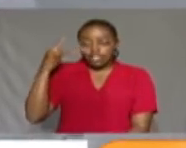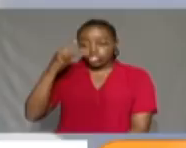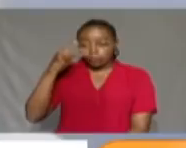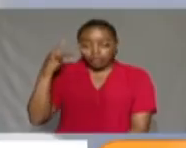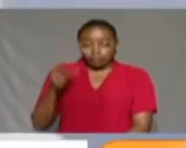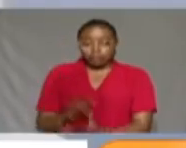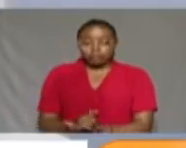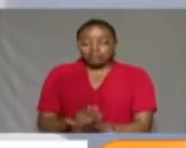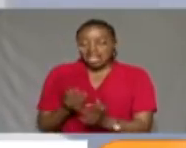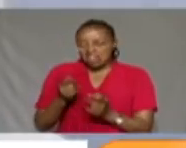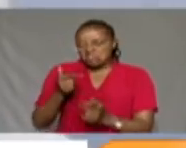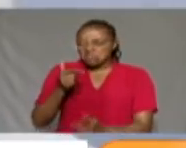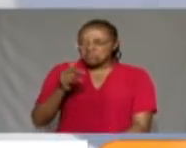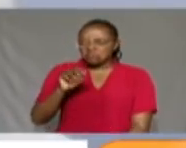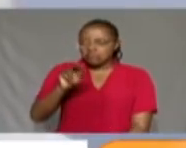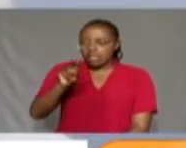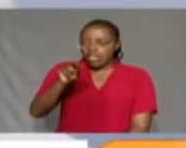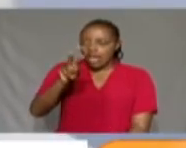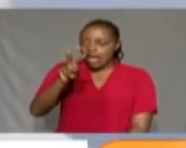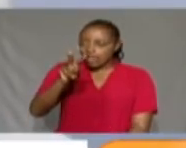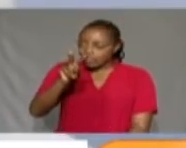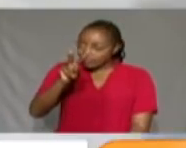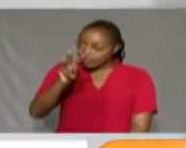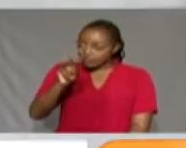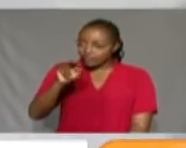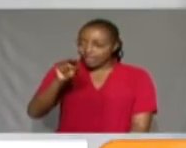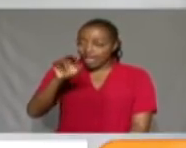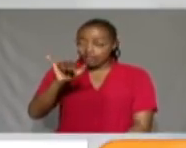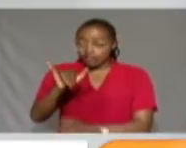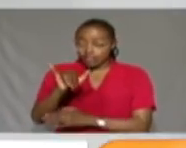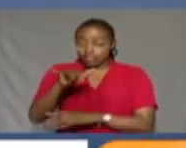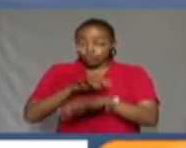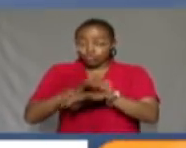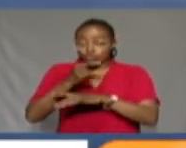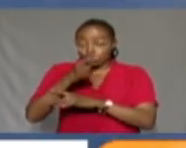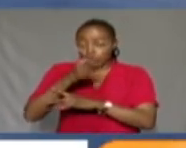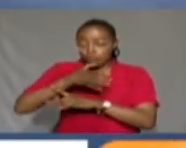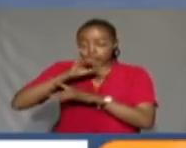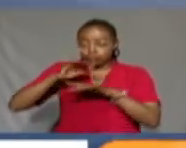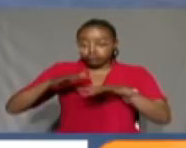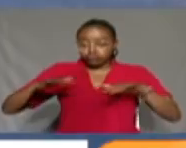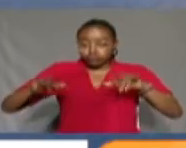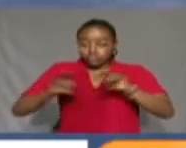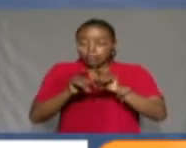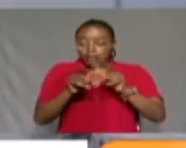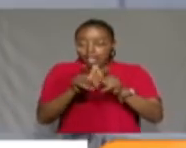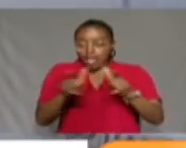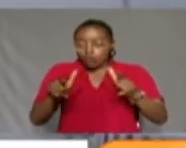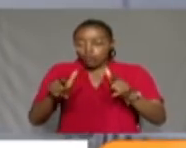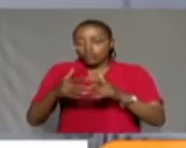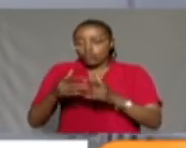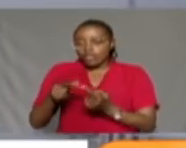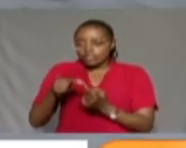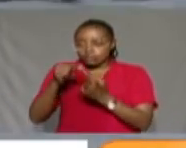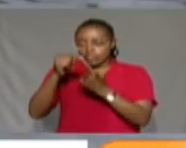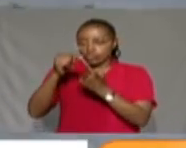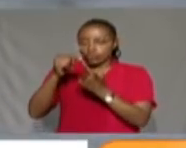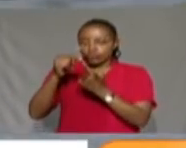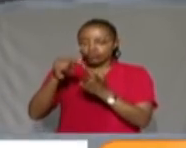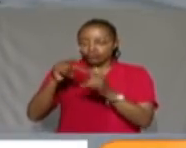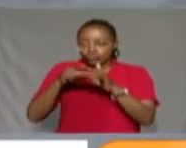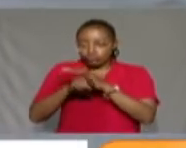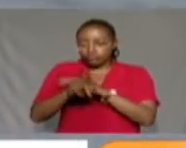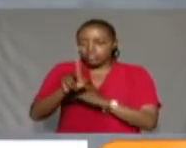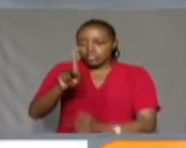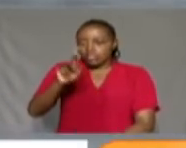Several Kenya Navy combat divers delivered decisive assault from the ocean and paved the way for special forces to access Kismayu